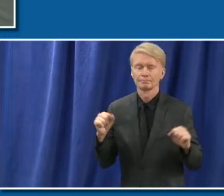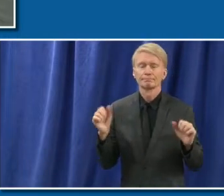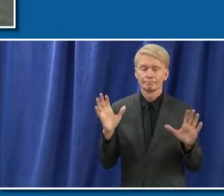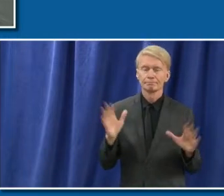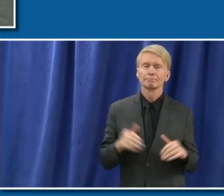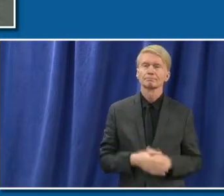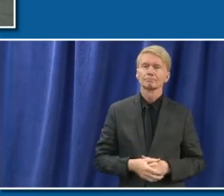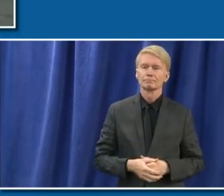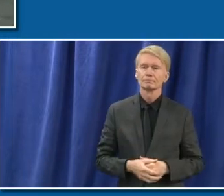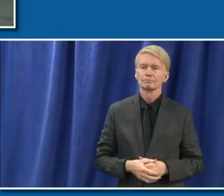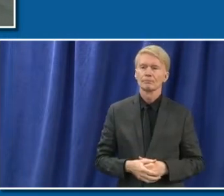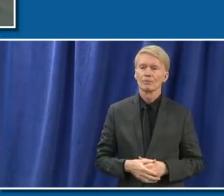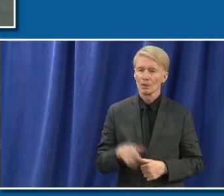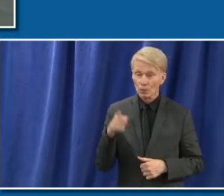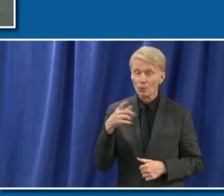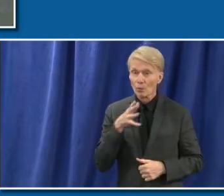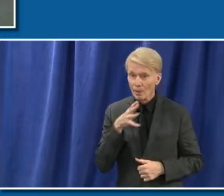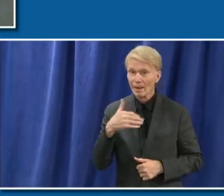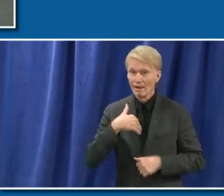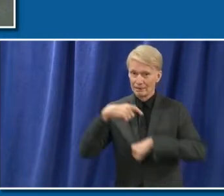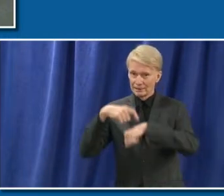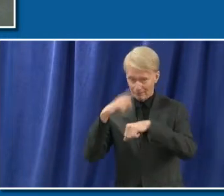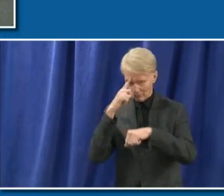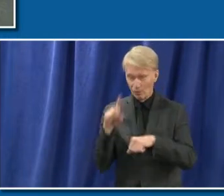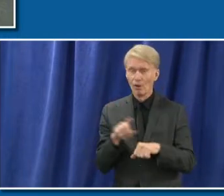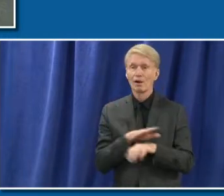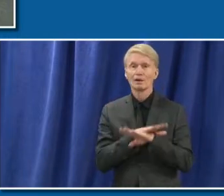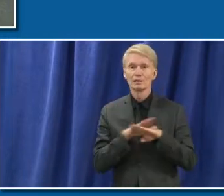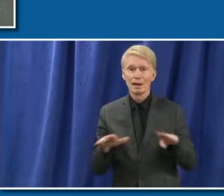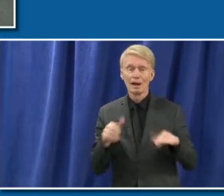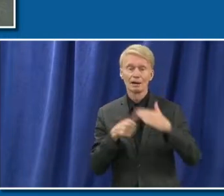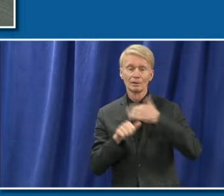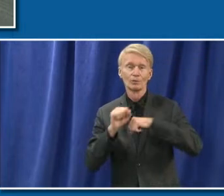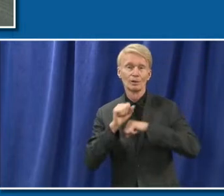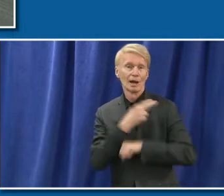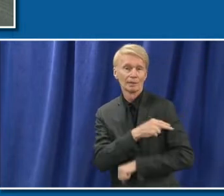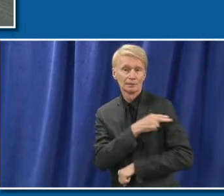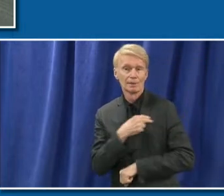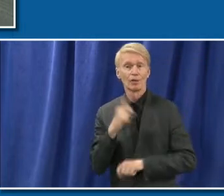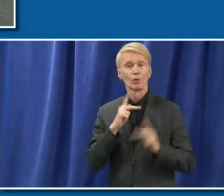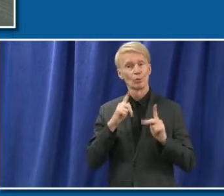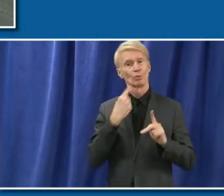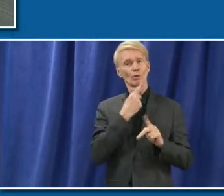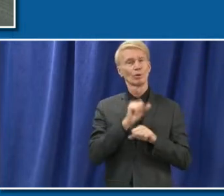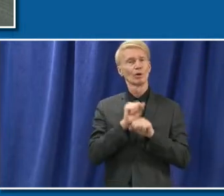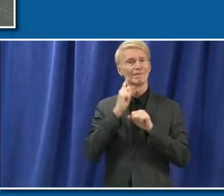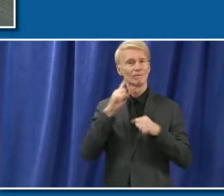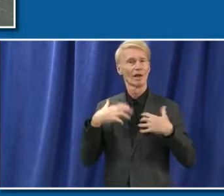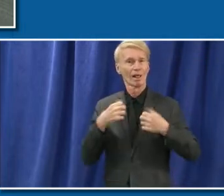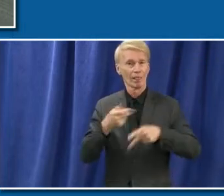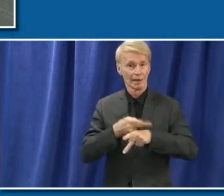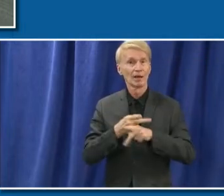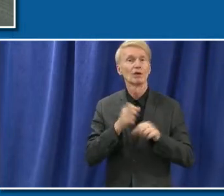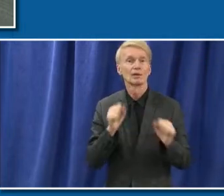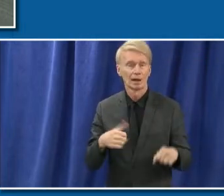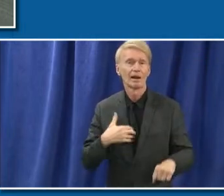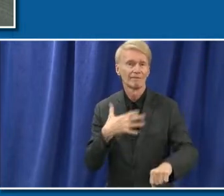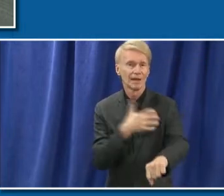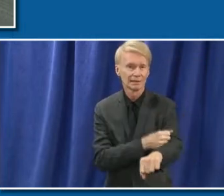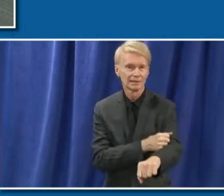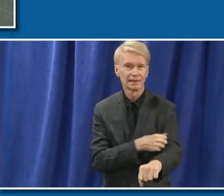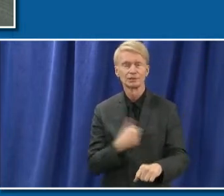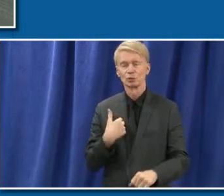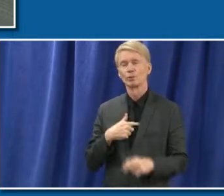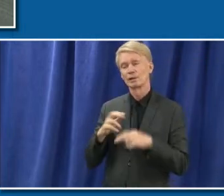absolutely, there will be a time for our non-affiliated medical providers to receive vaccination. Our team is currently building out points